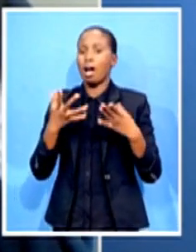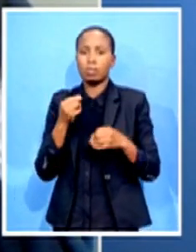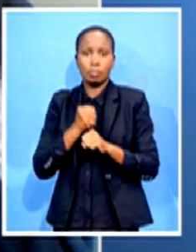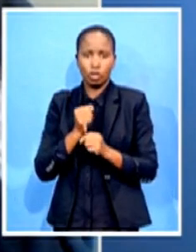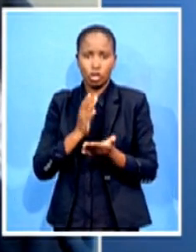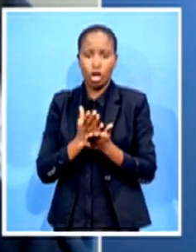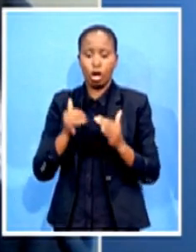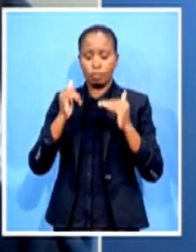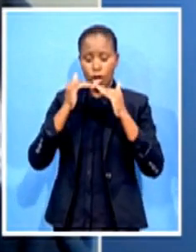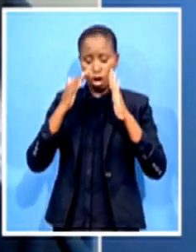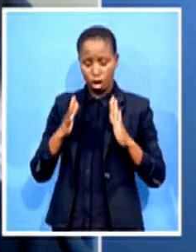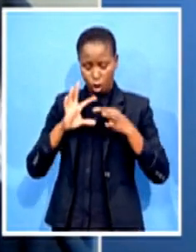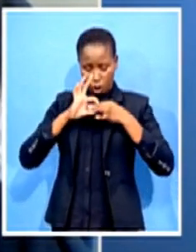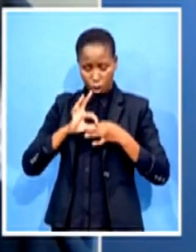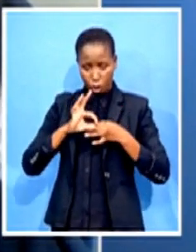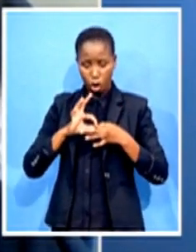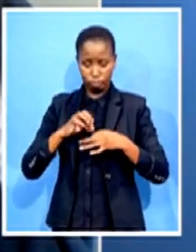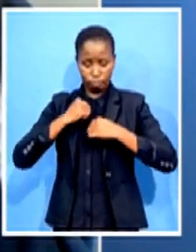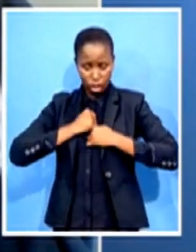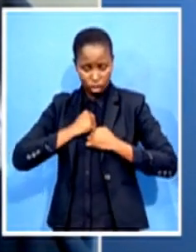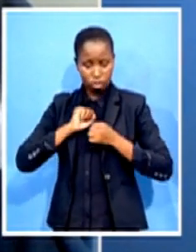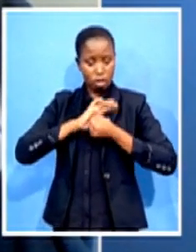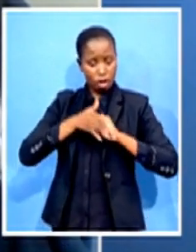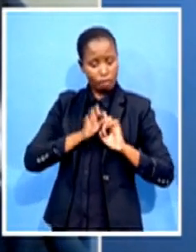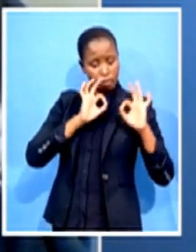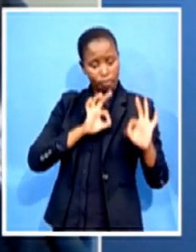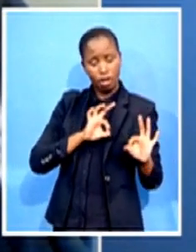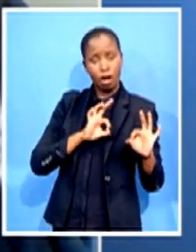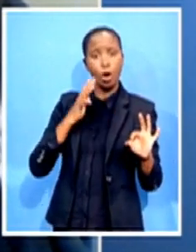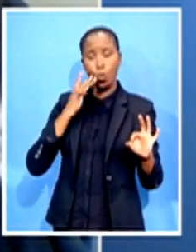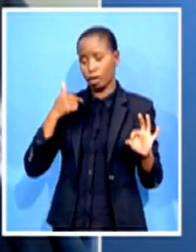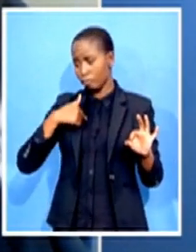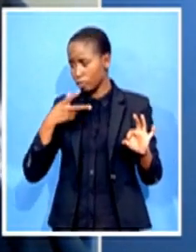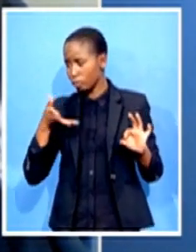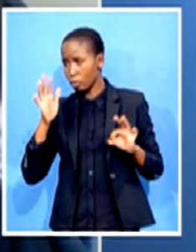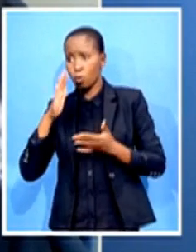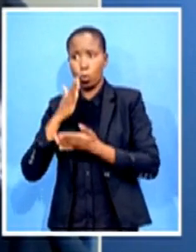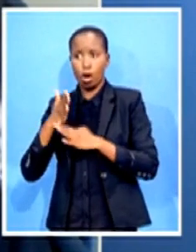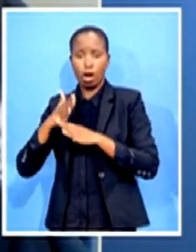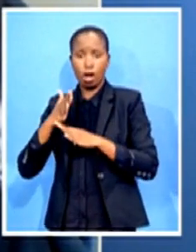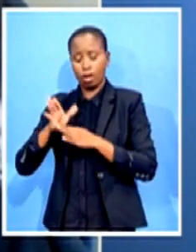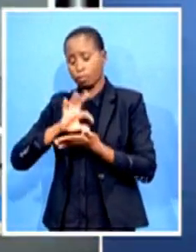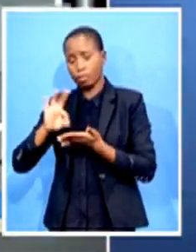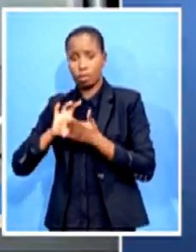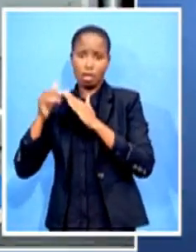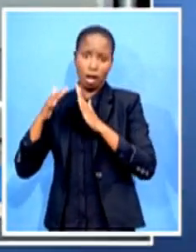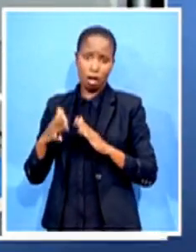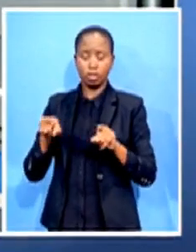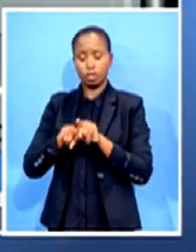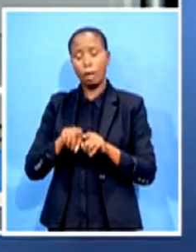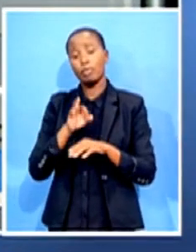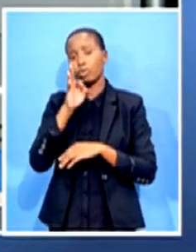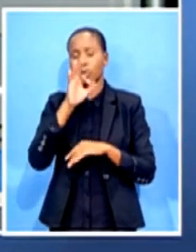well taken care of, whilst working in our household and in future? Lebogang, no doubt you are testing